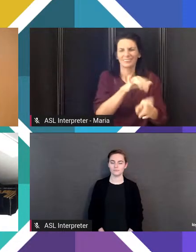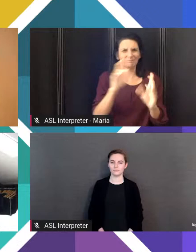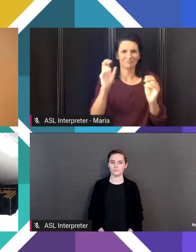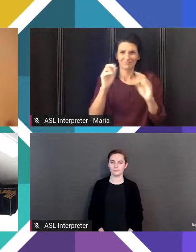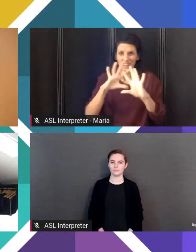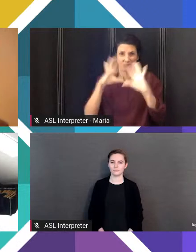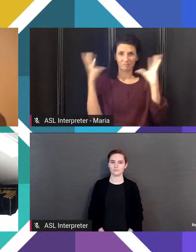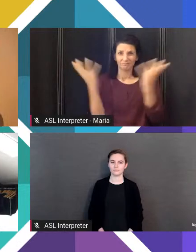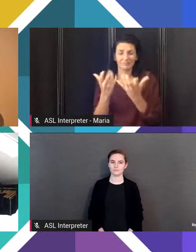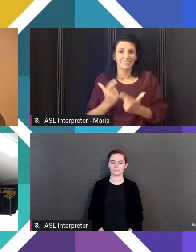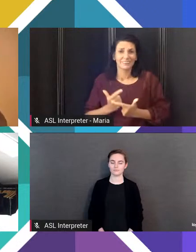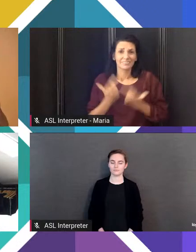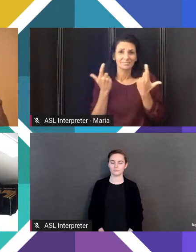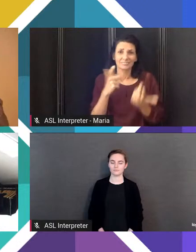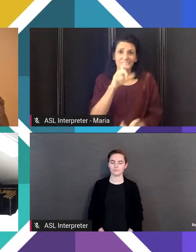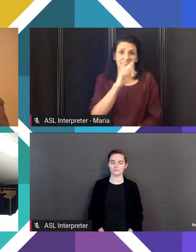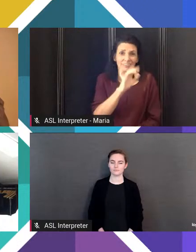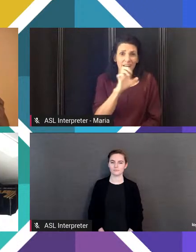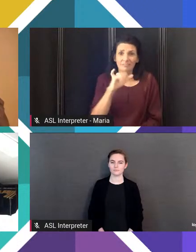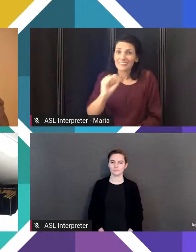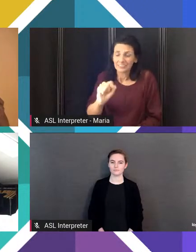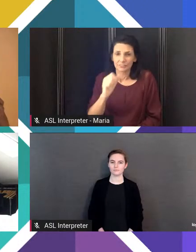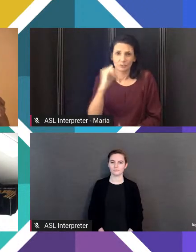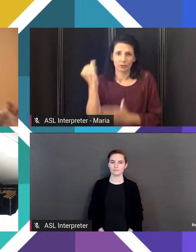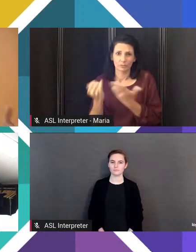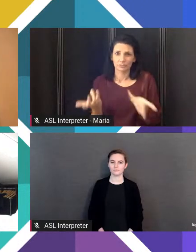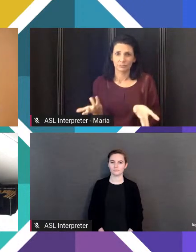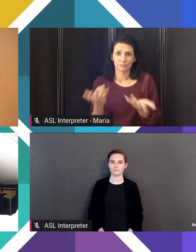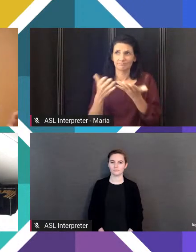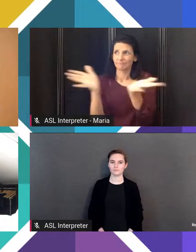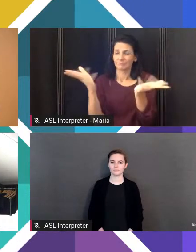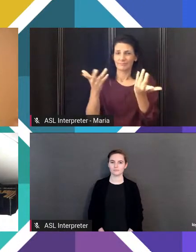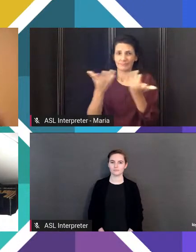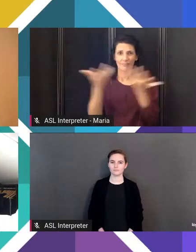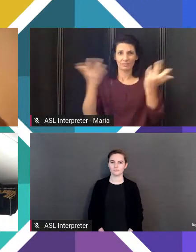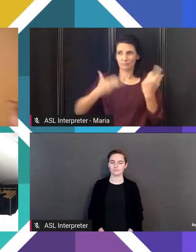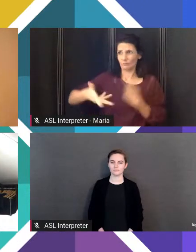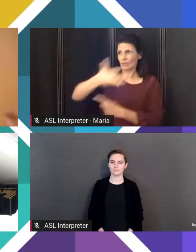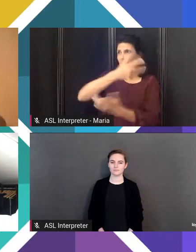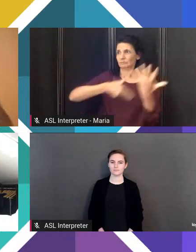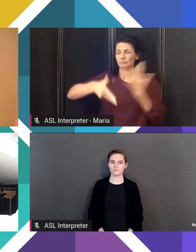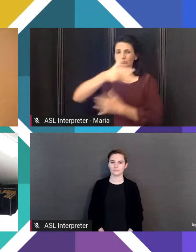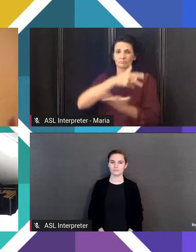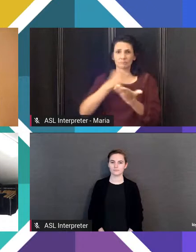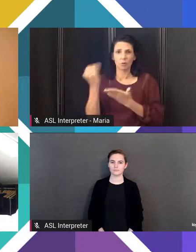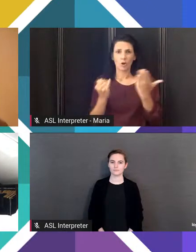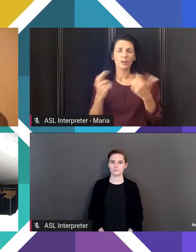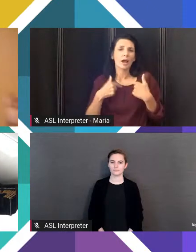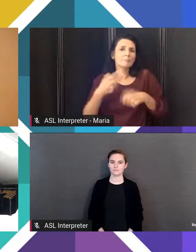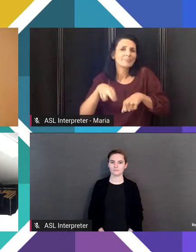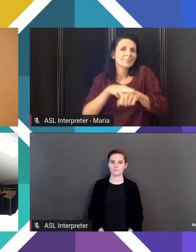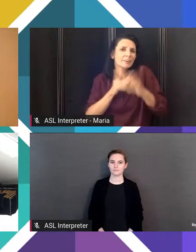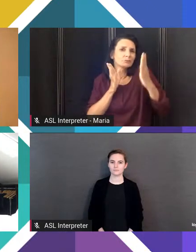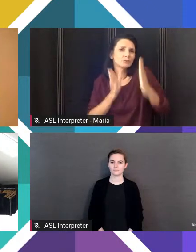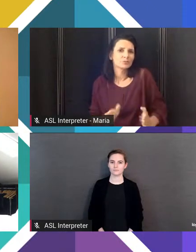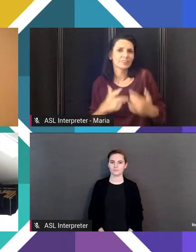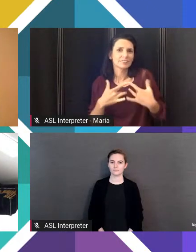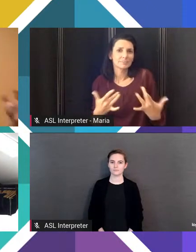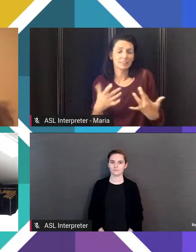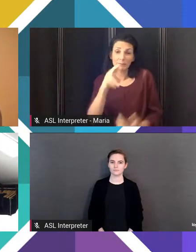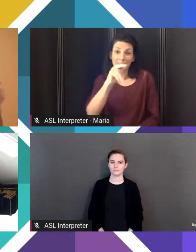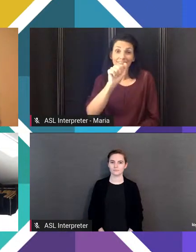around us is art. And, you know, you know, as a naturist, as somebody who loves